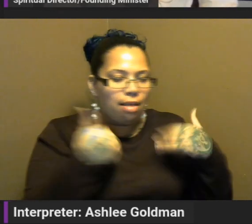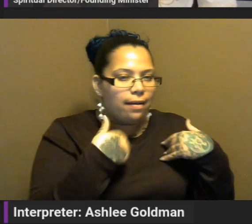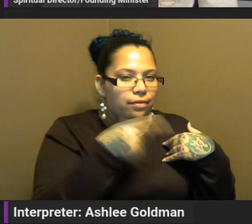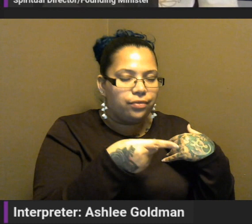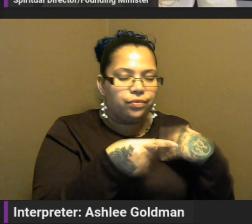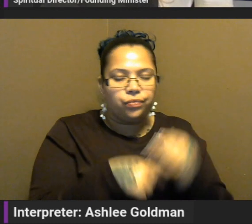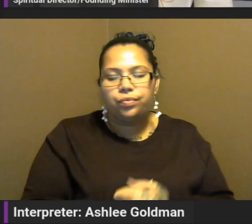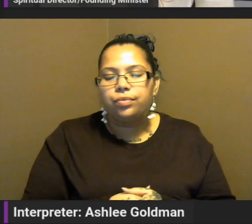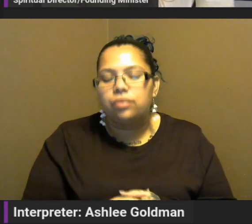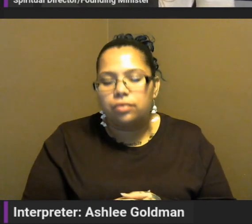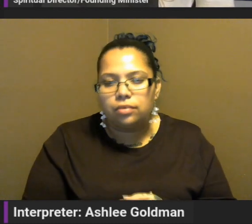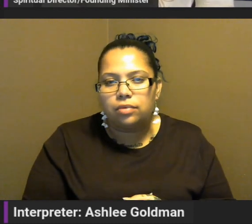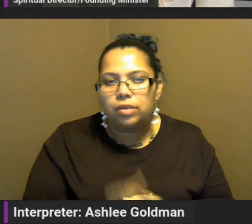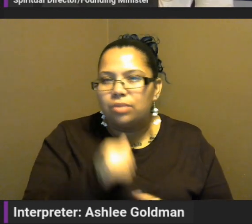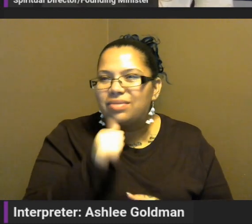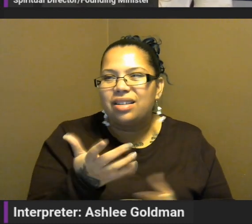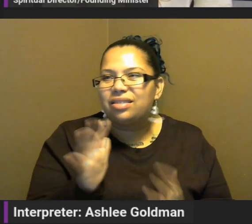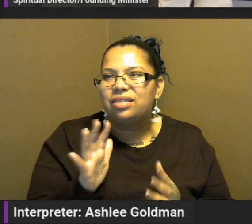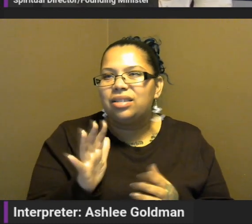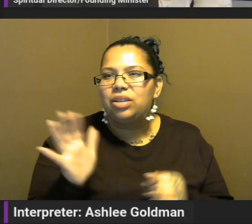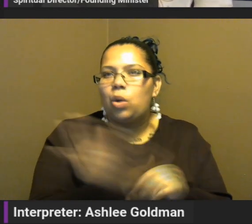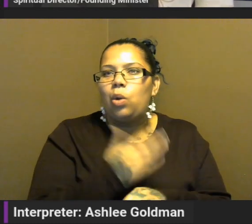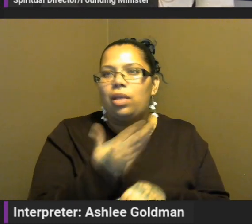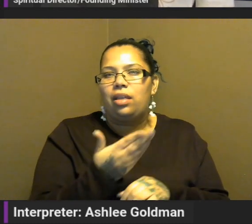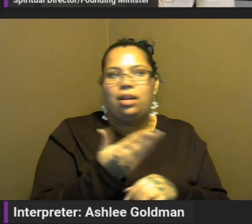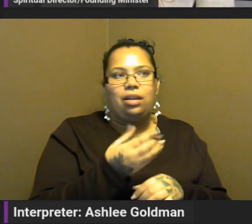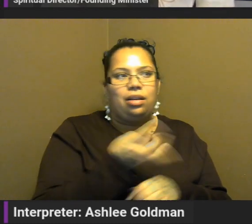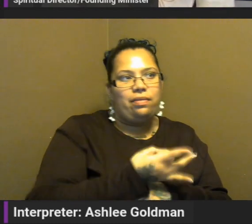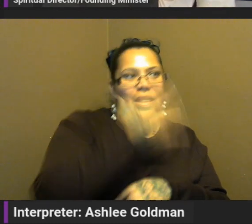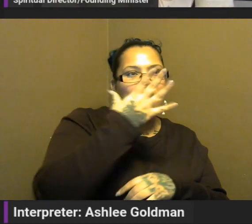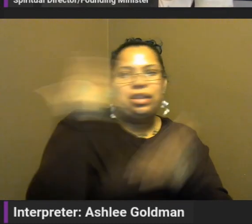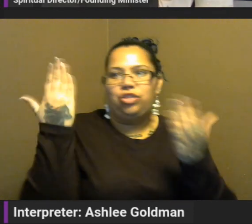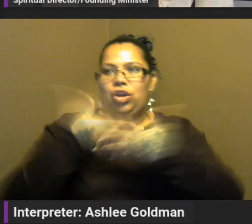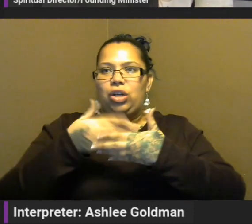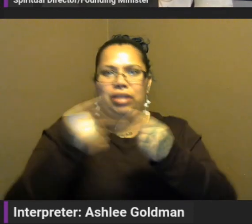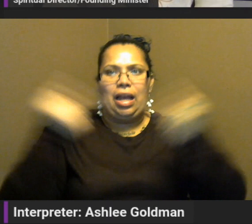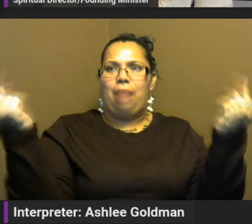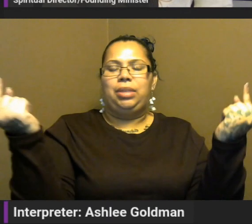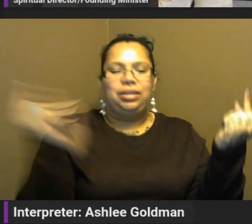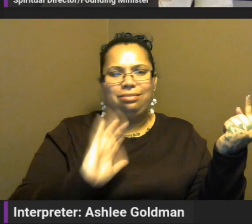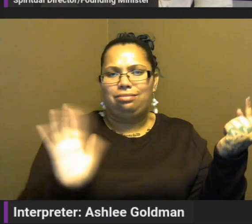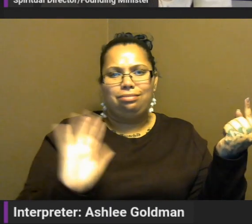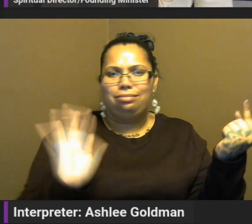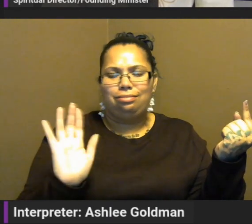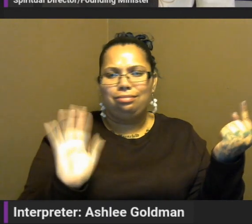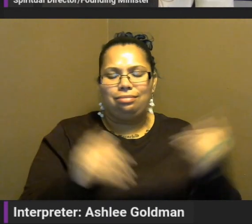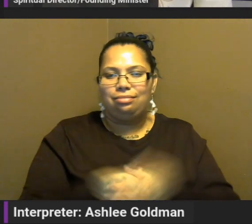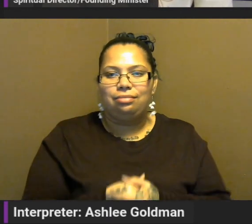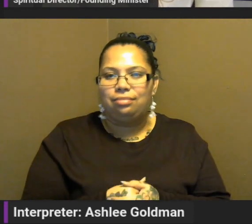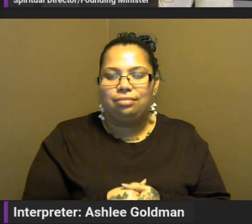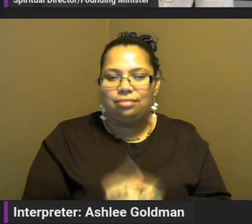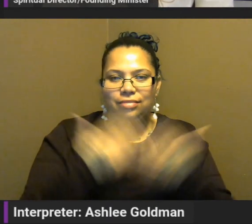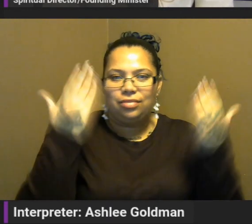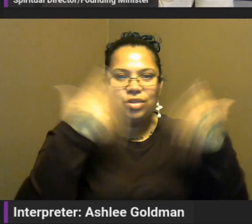So we're not going to do this whole thing about light and darkness as though they are in opposition of one another. Darkness is not